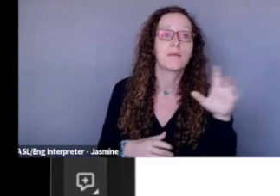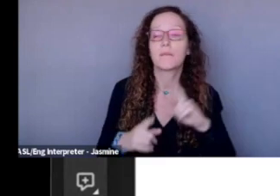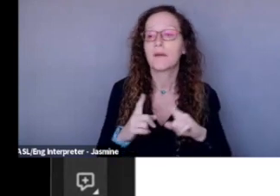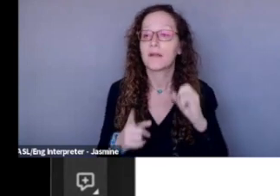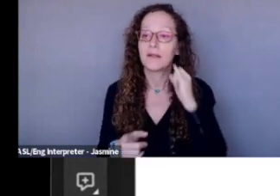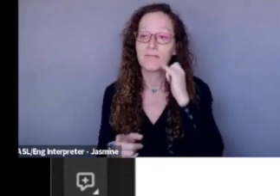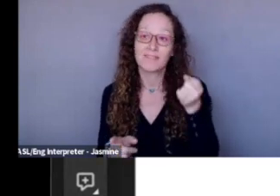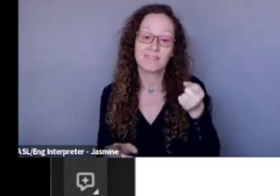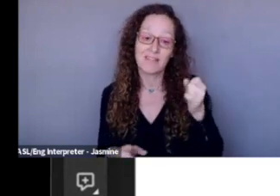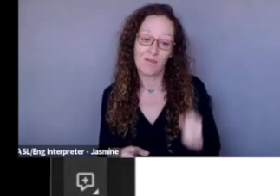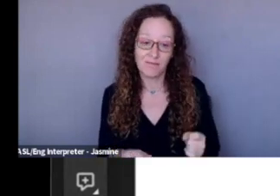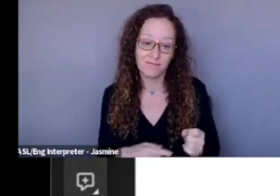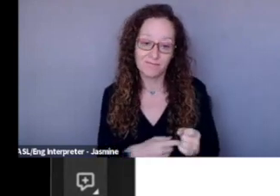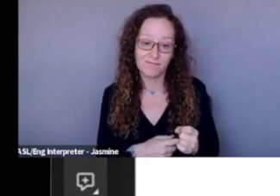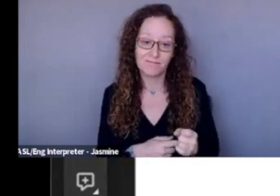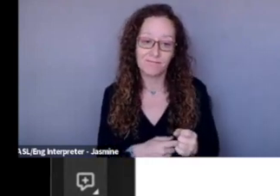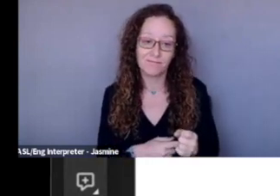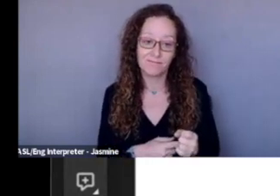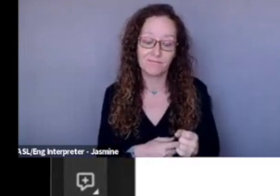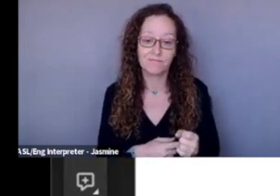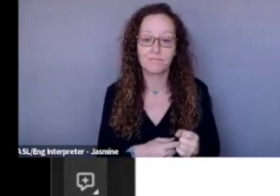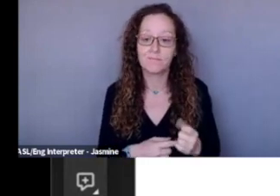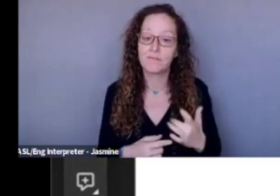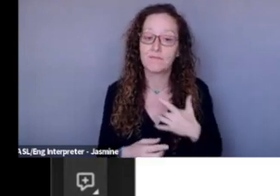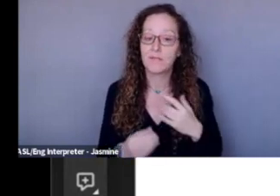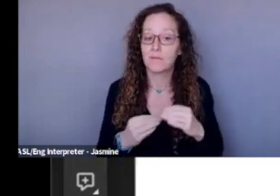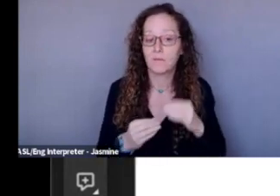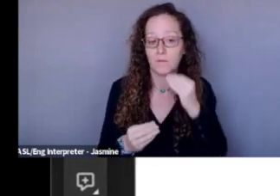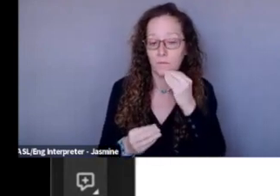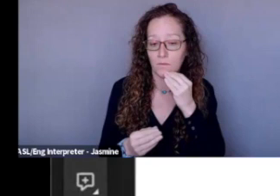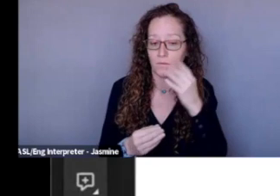the South, then that would help make it feel warmer.